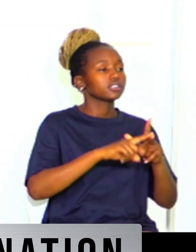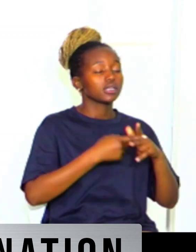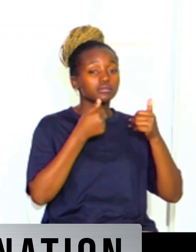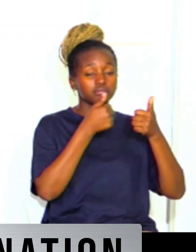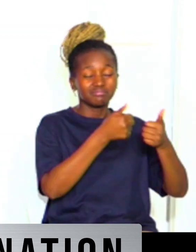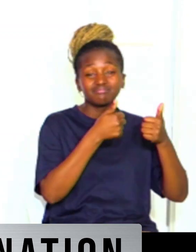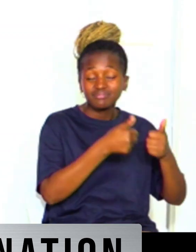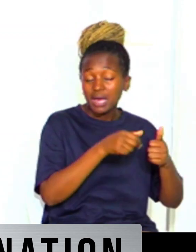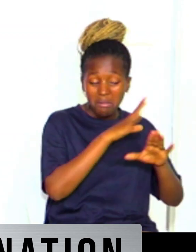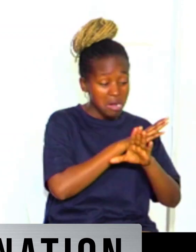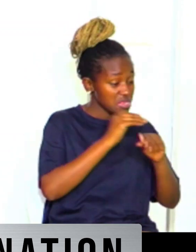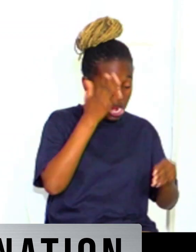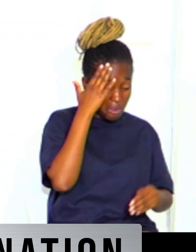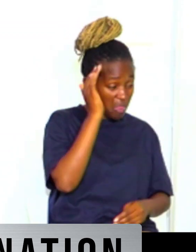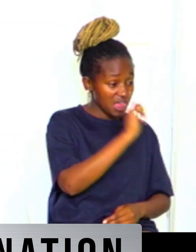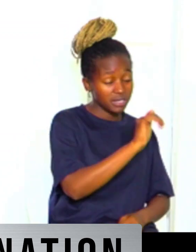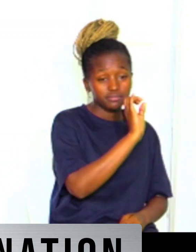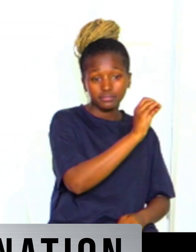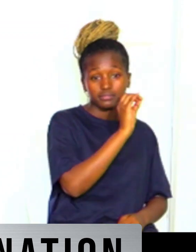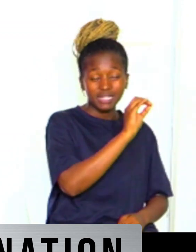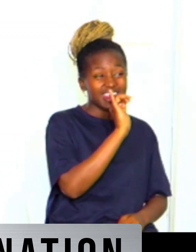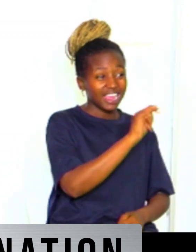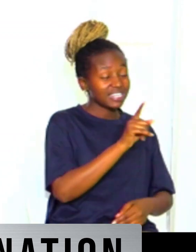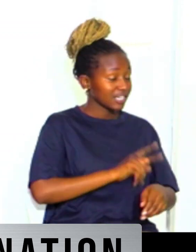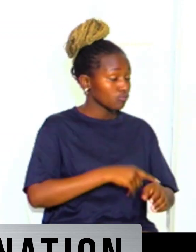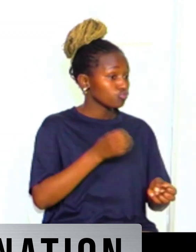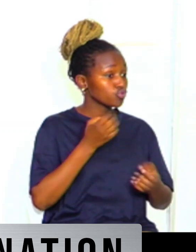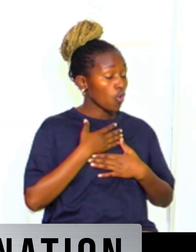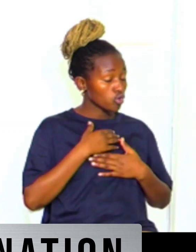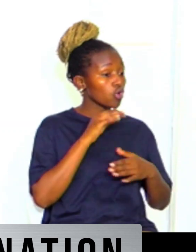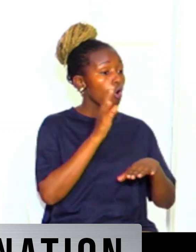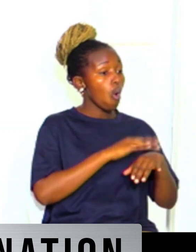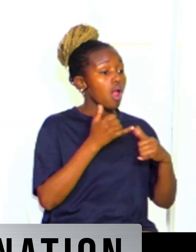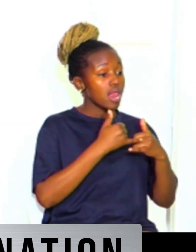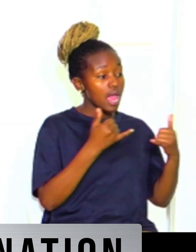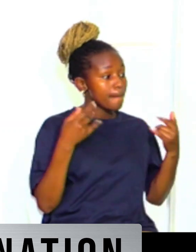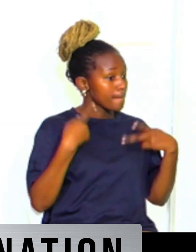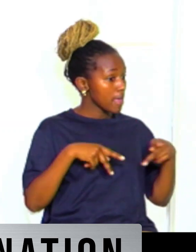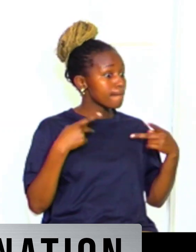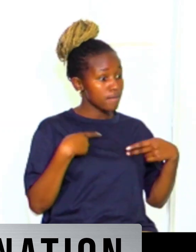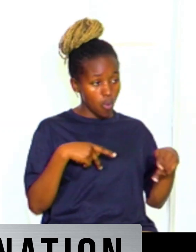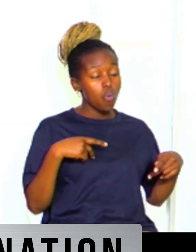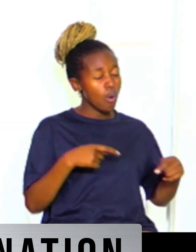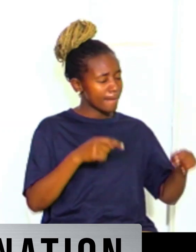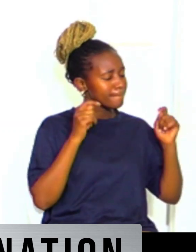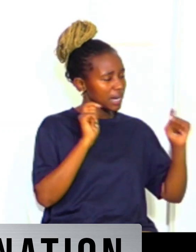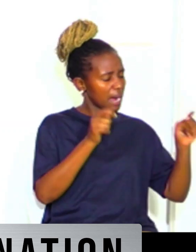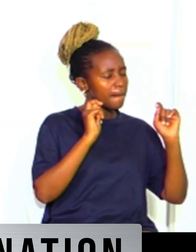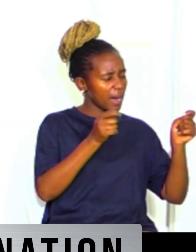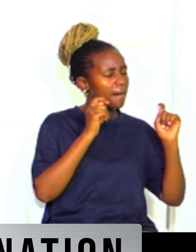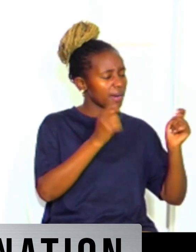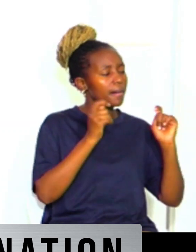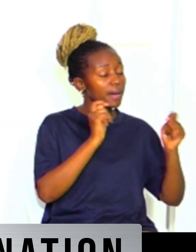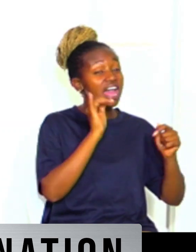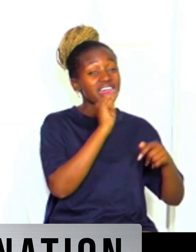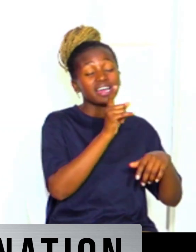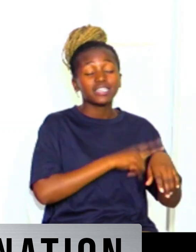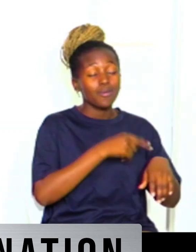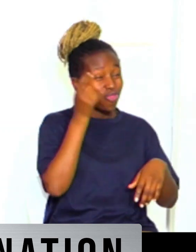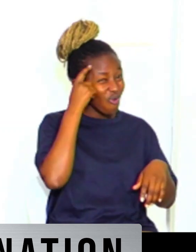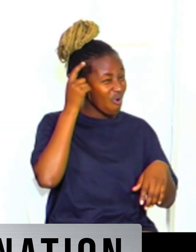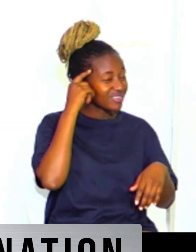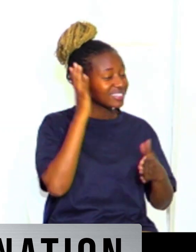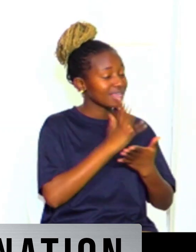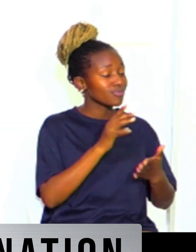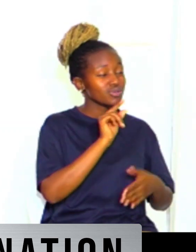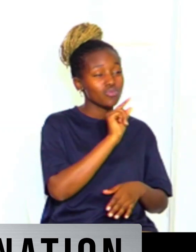remember that time? Yeah. Mwenye alikuwa anaambiwa bana internet kumewaka moto. Hata alikuwa anatia maanani. Alikuwa anashangaa hiyo ni a passing cloud.